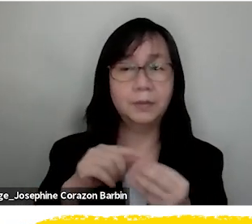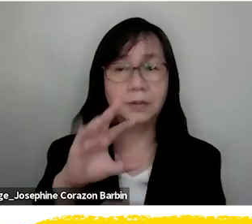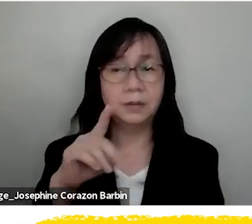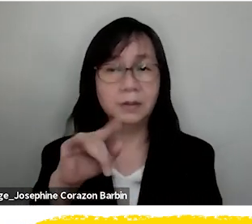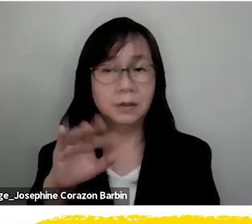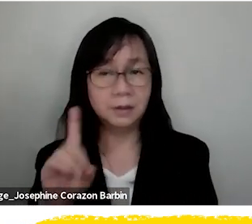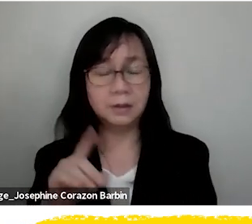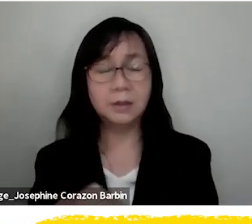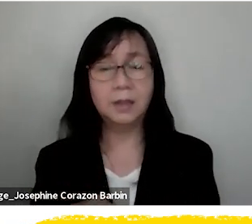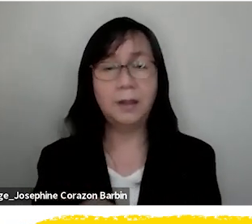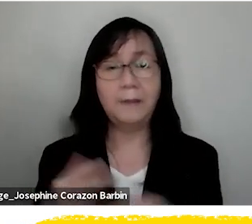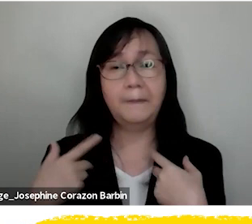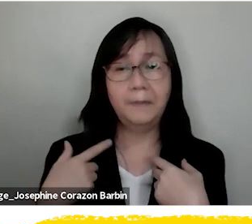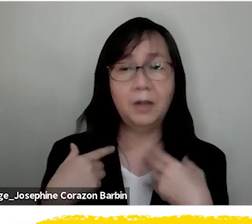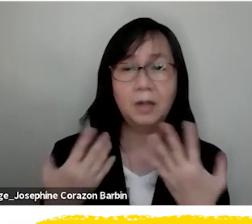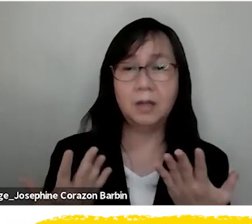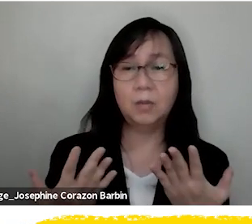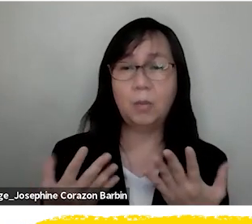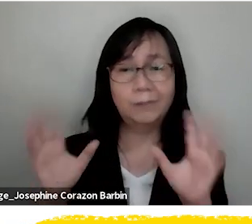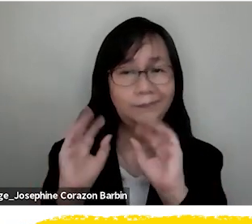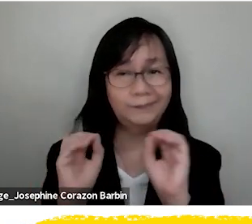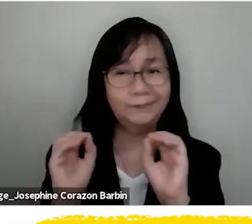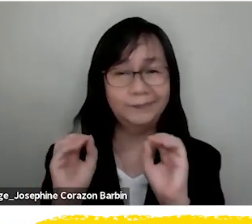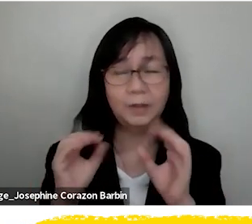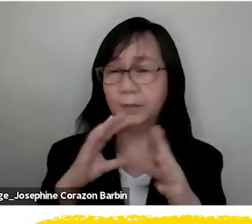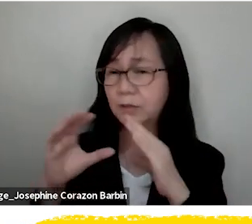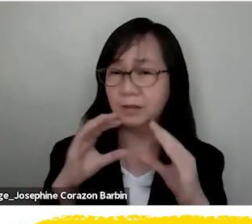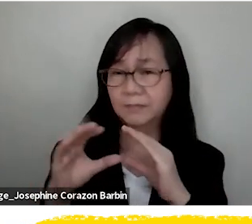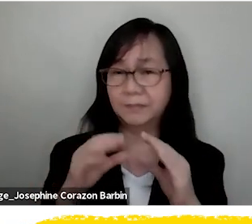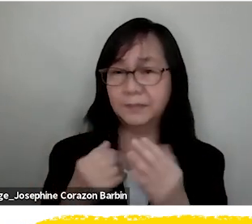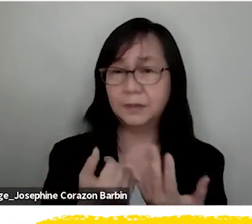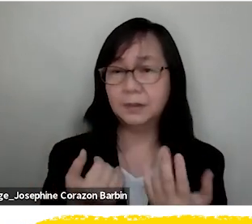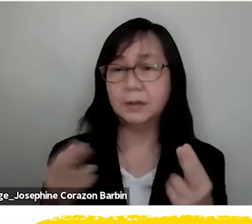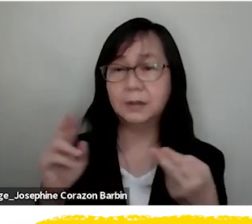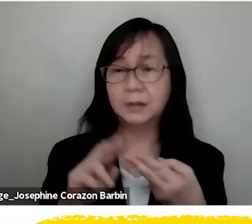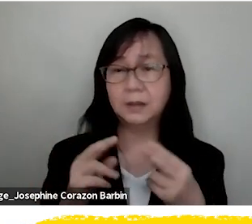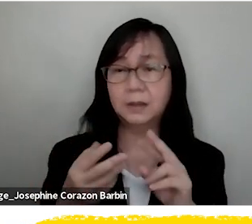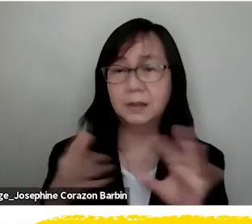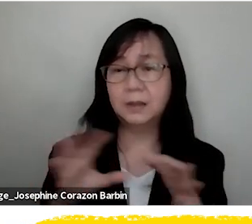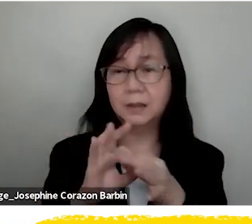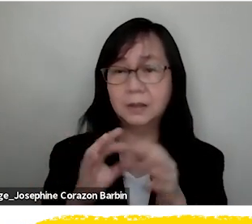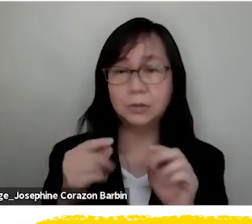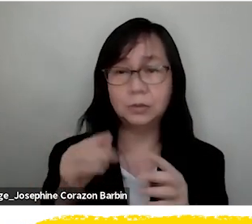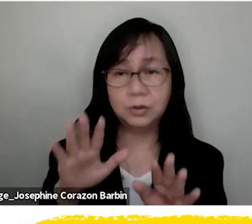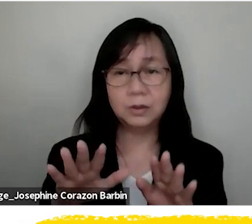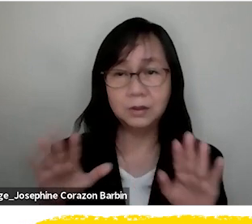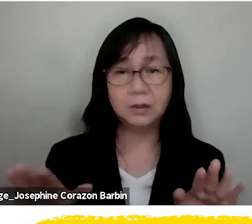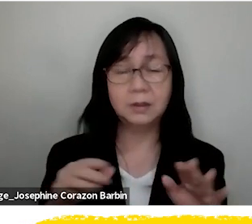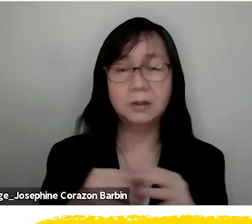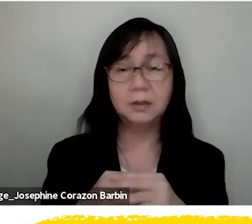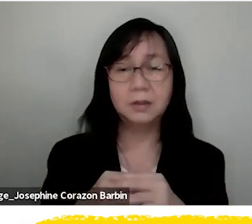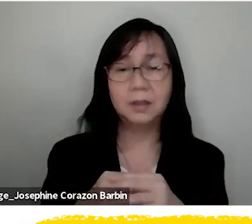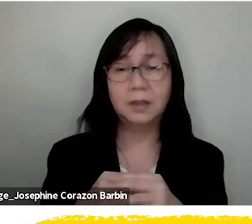So far, there has been almost no communication related to children. The work of